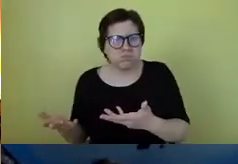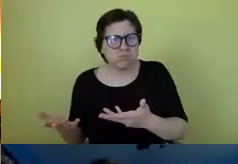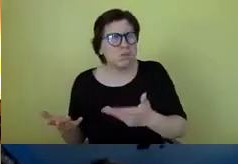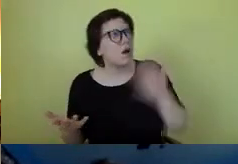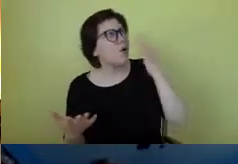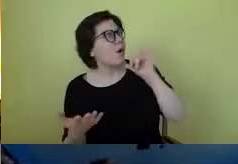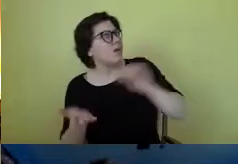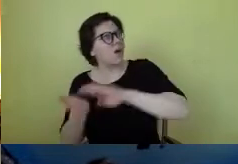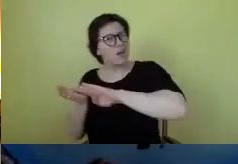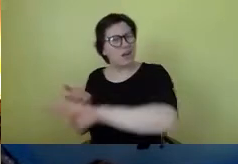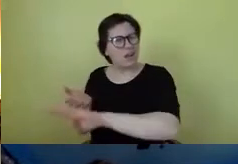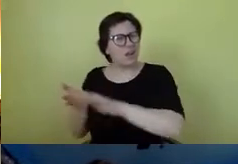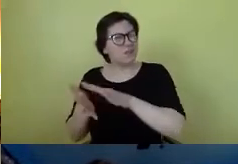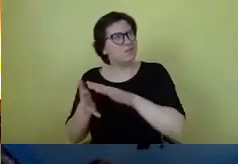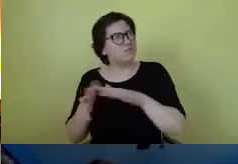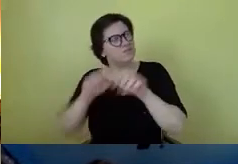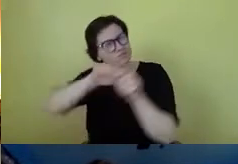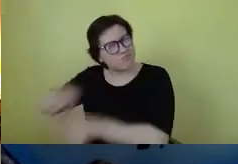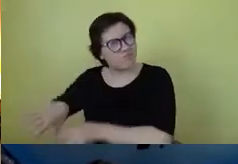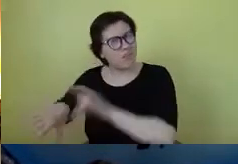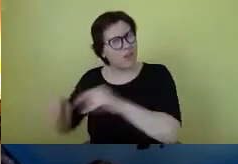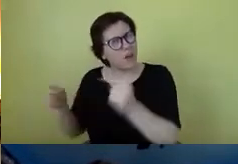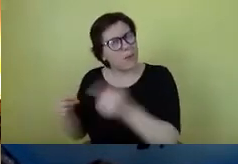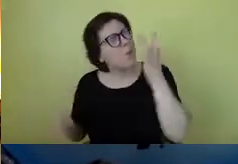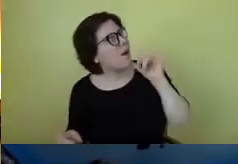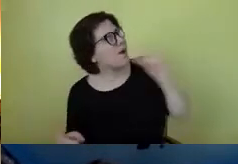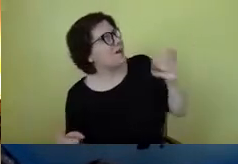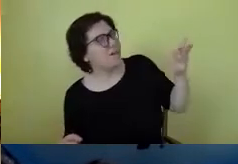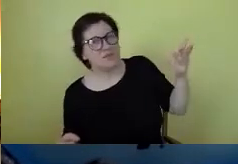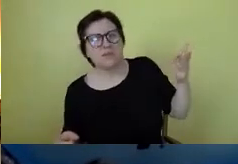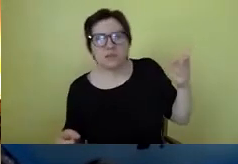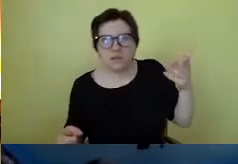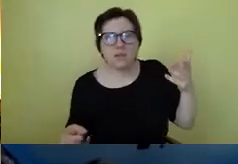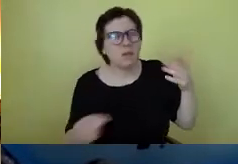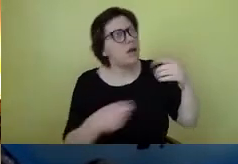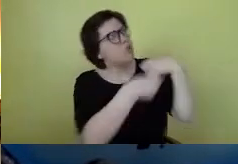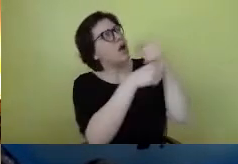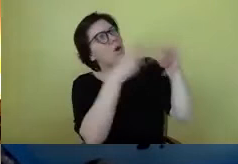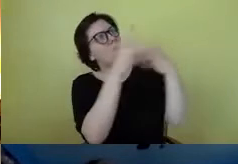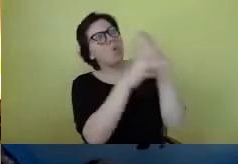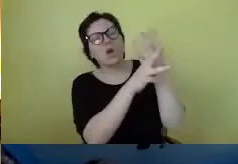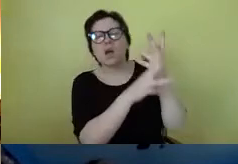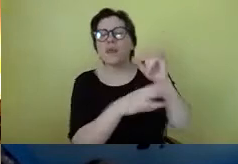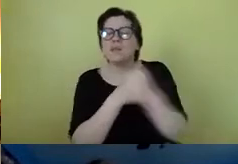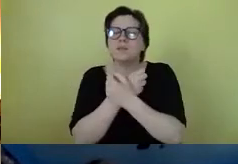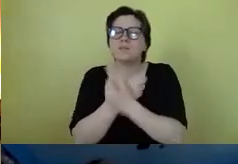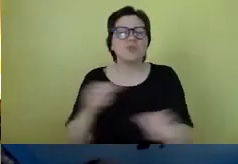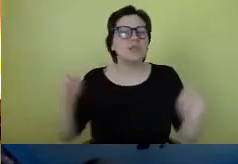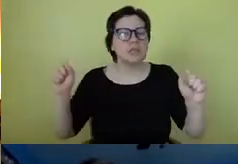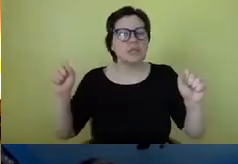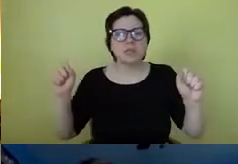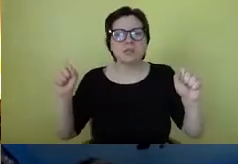it away, put it away, and therefore create a world that is free